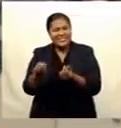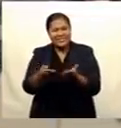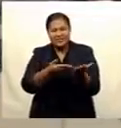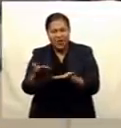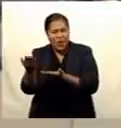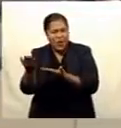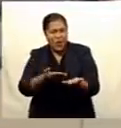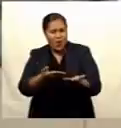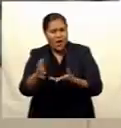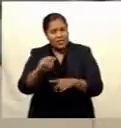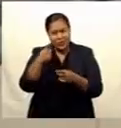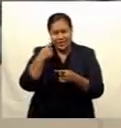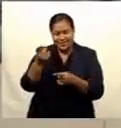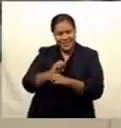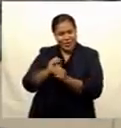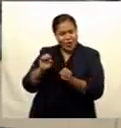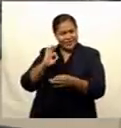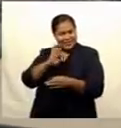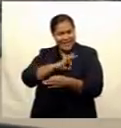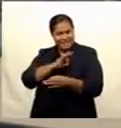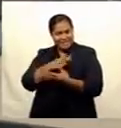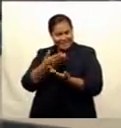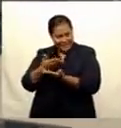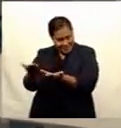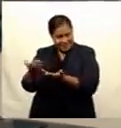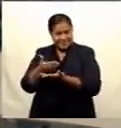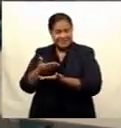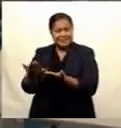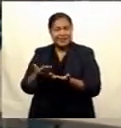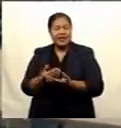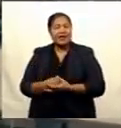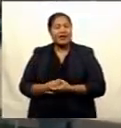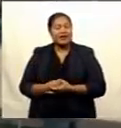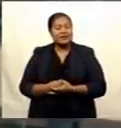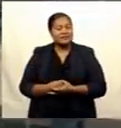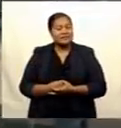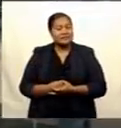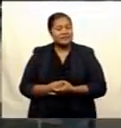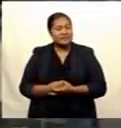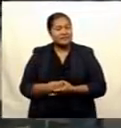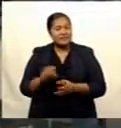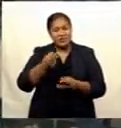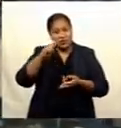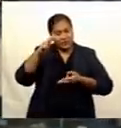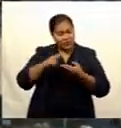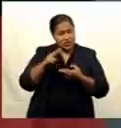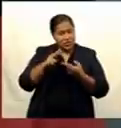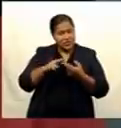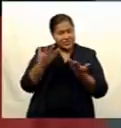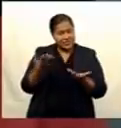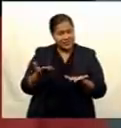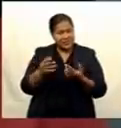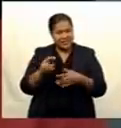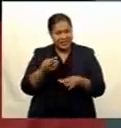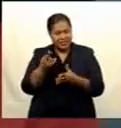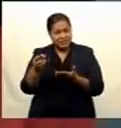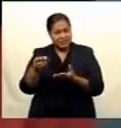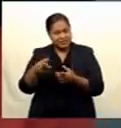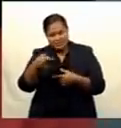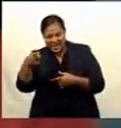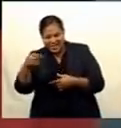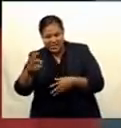you can look after your employees better. You pass it along, and it reduces the impact of a reduction in